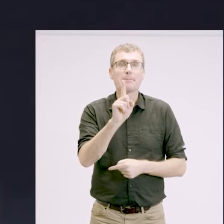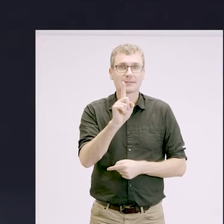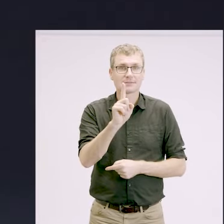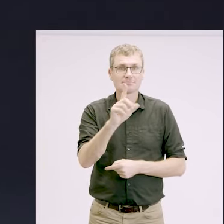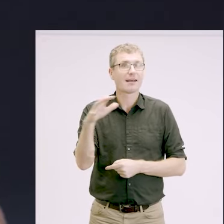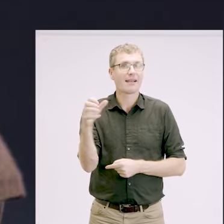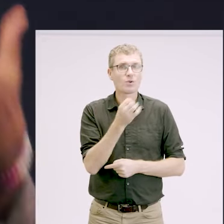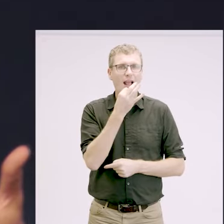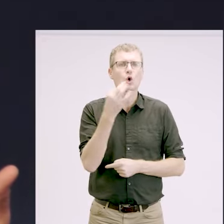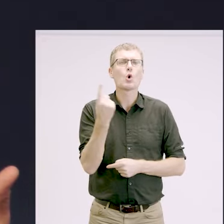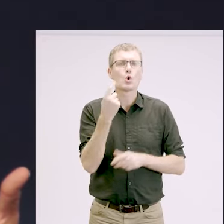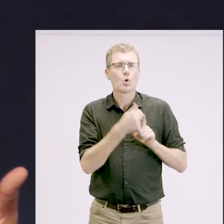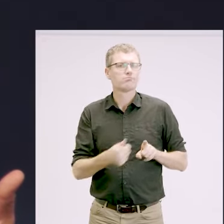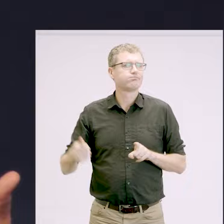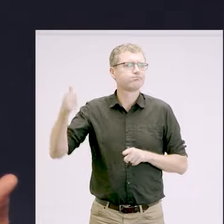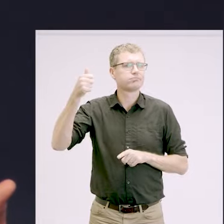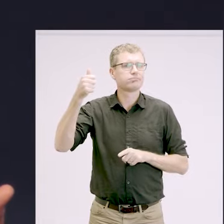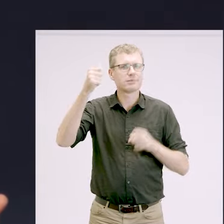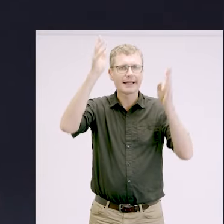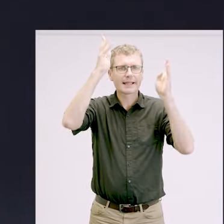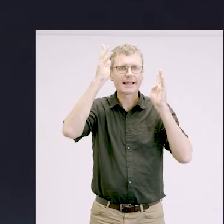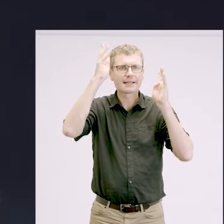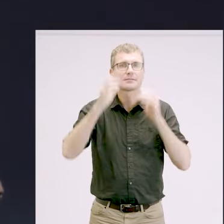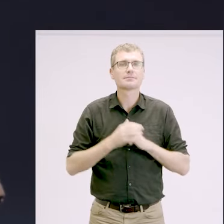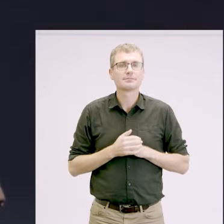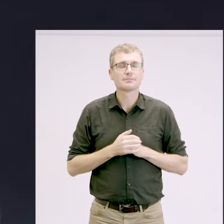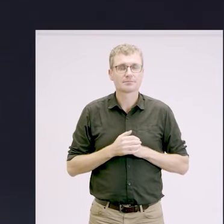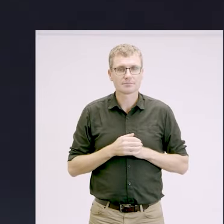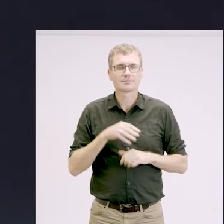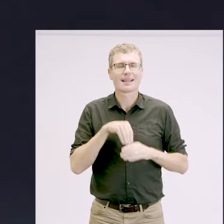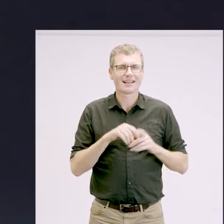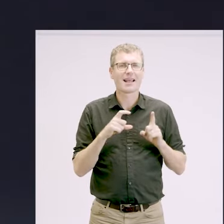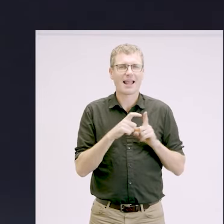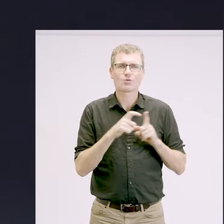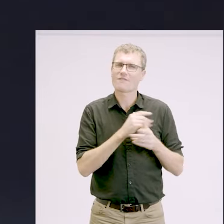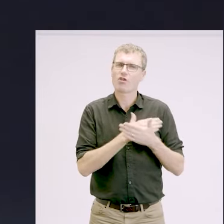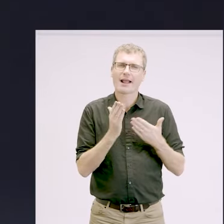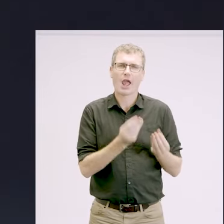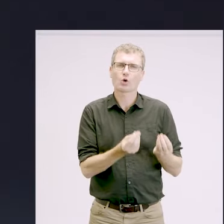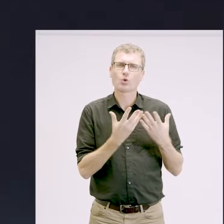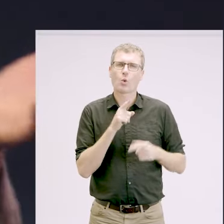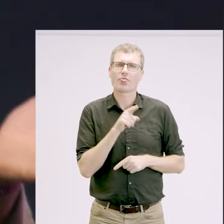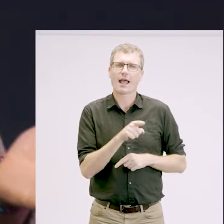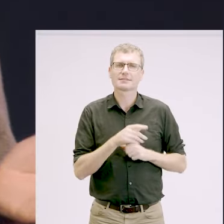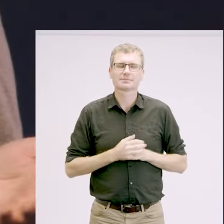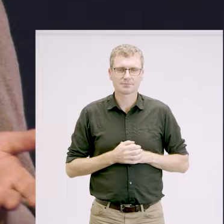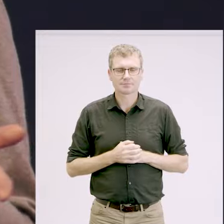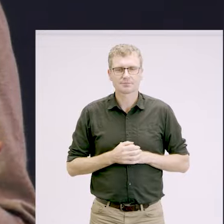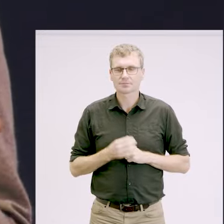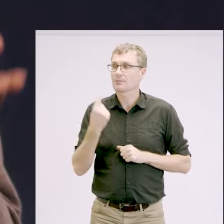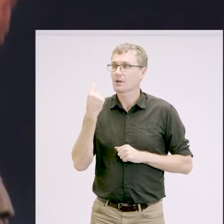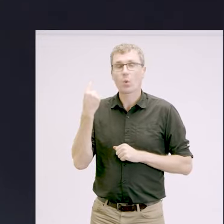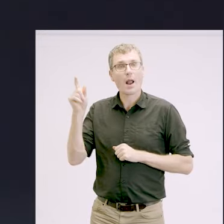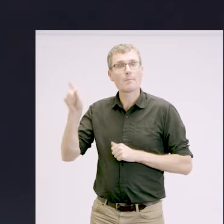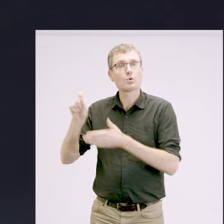is, who's the king, right? We see this theme loud and clear in Daniel. Some commentator that I